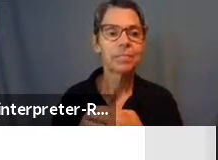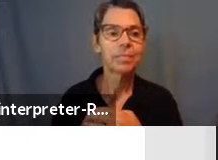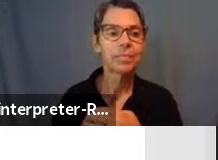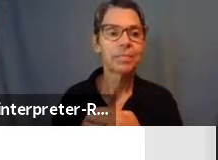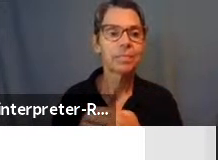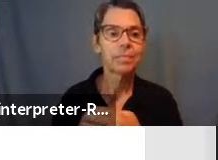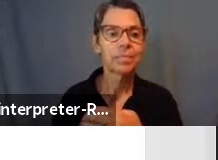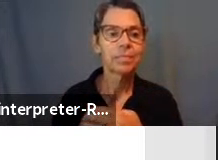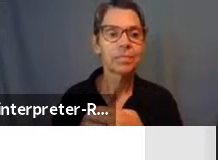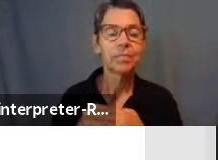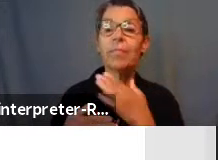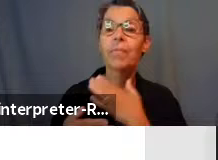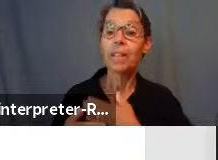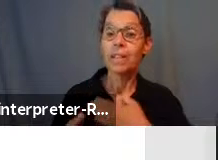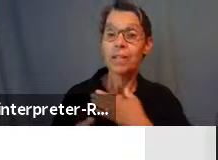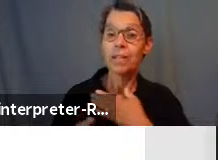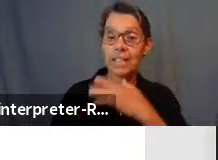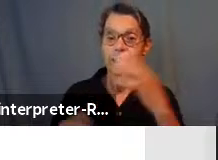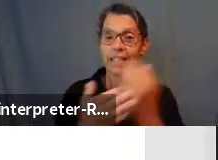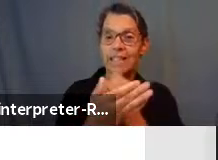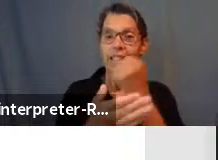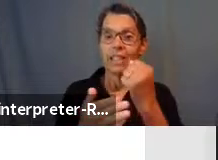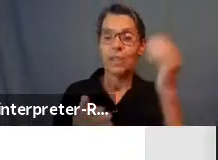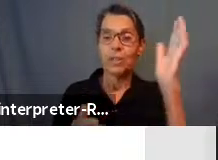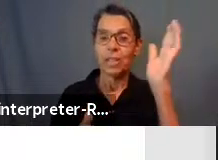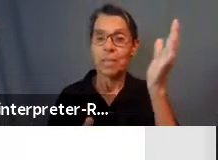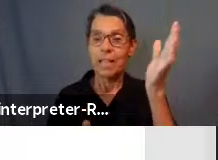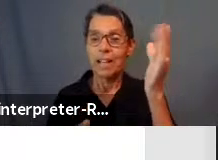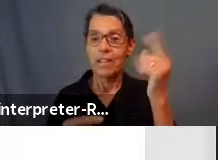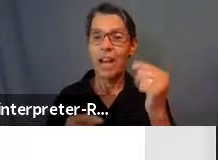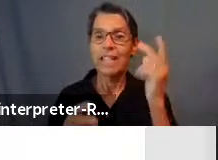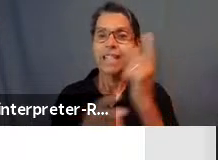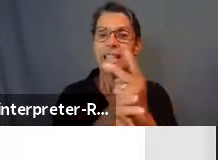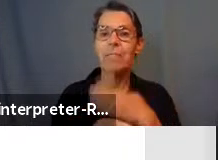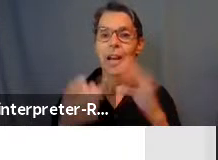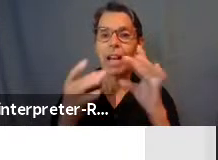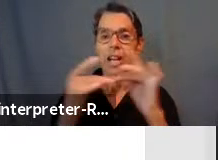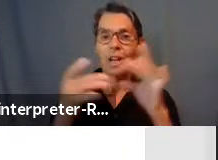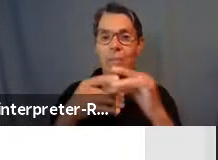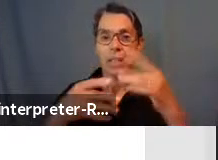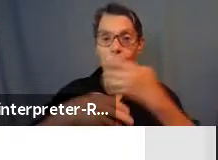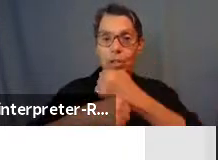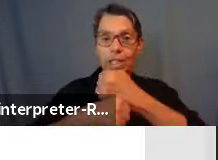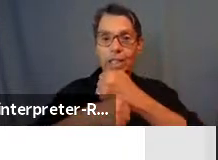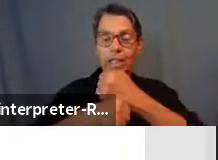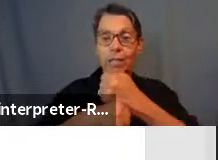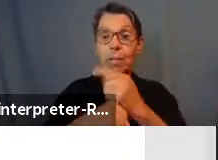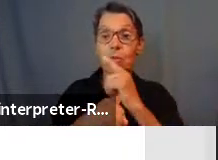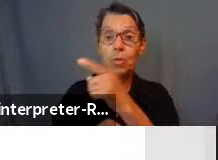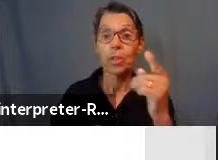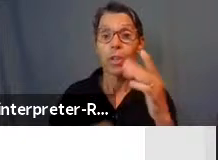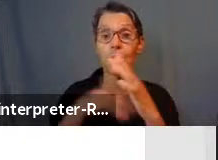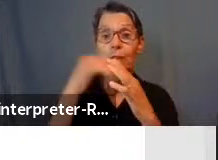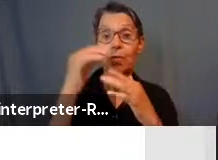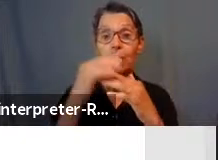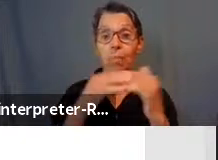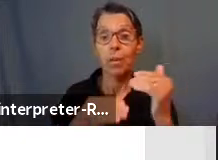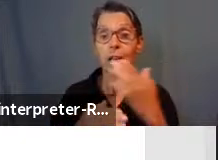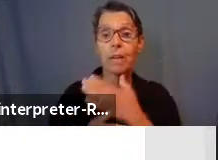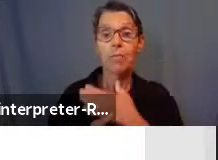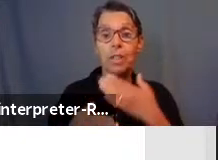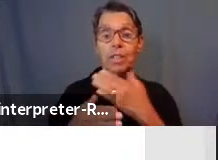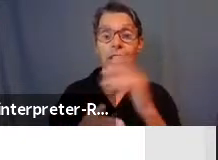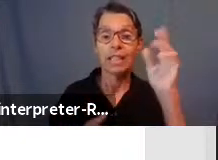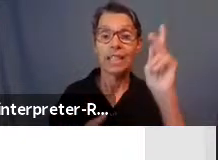I appreciate the opportunity to come and speak today. I'll try to keep my comments brief, just making sure that we're comfortable. I appreciate the state of Kansas allowing me to be on the